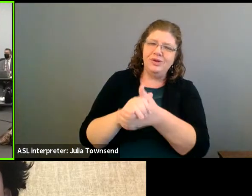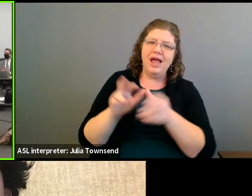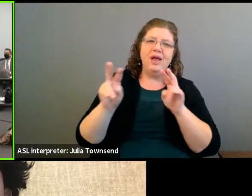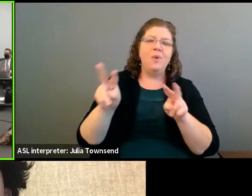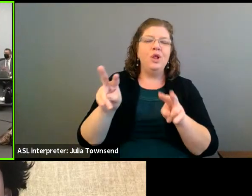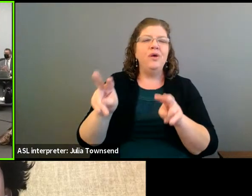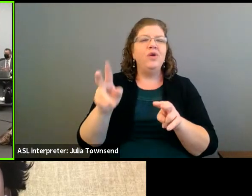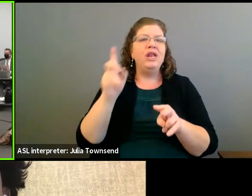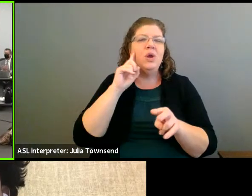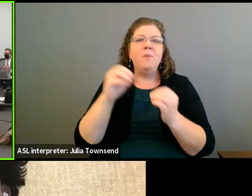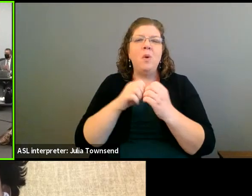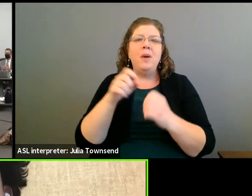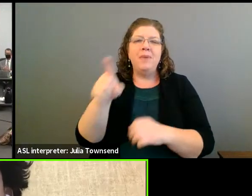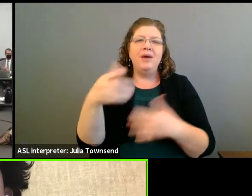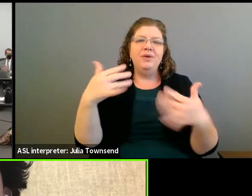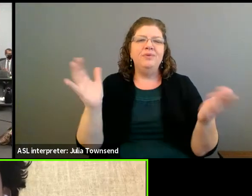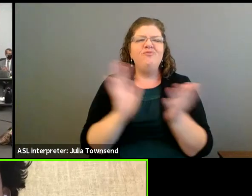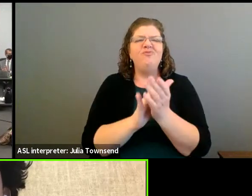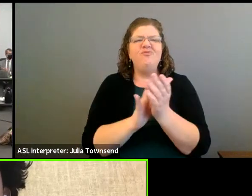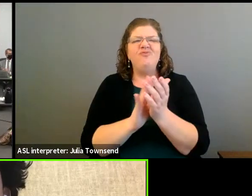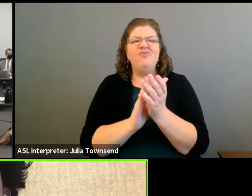about you. Thank you.